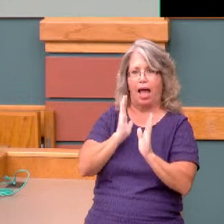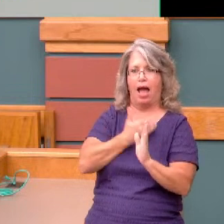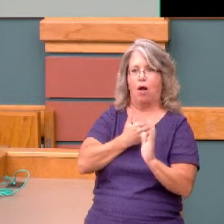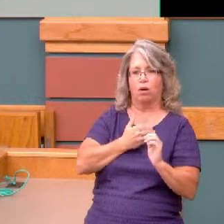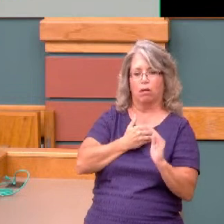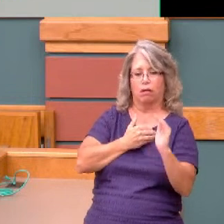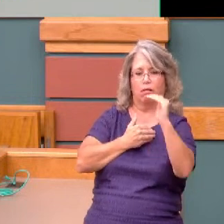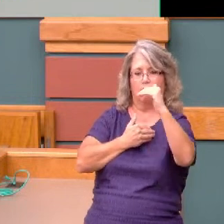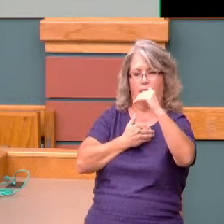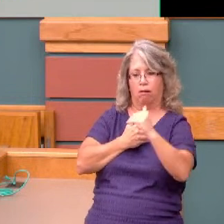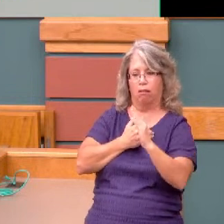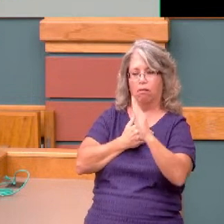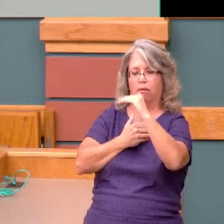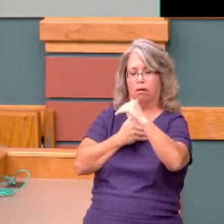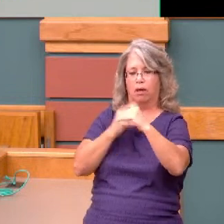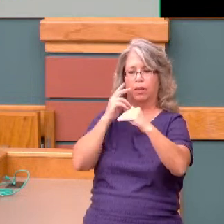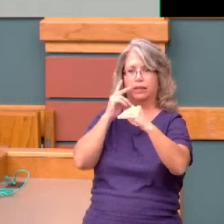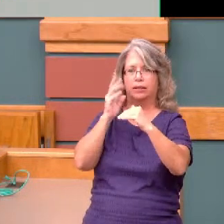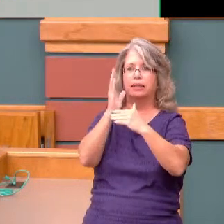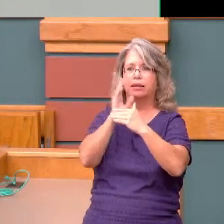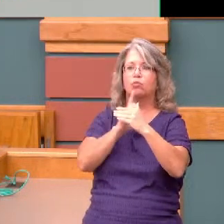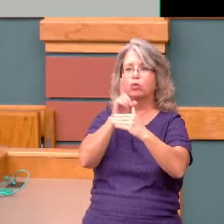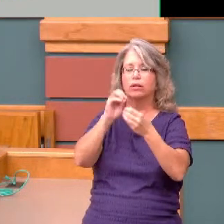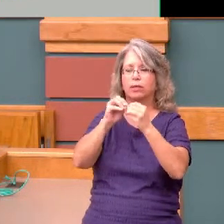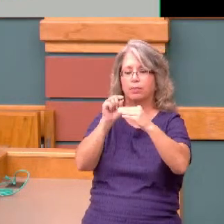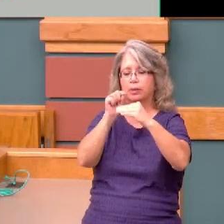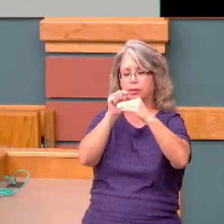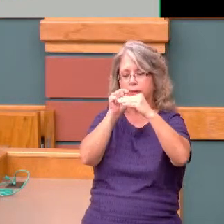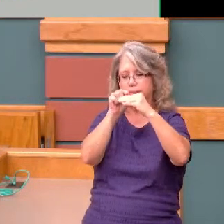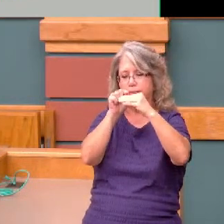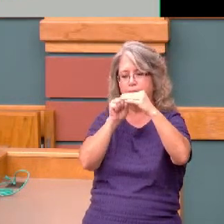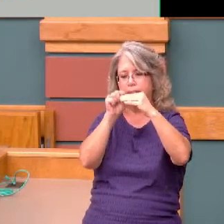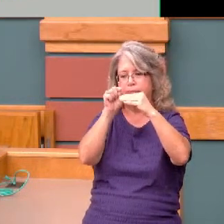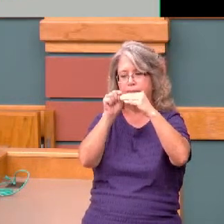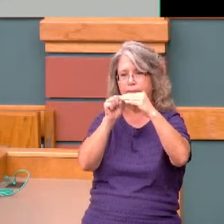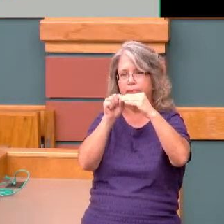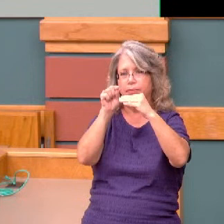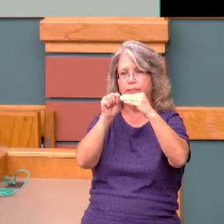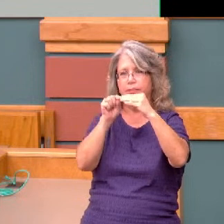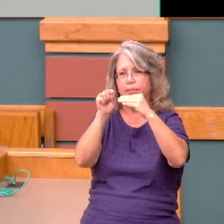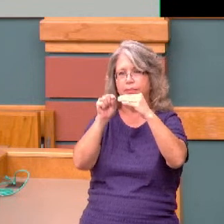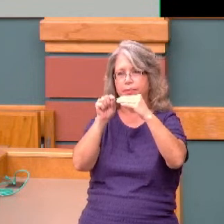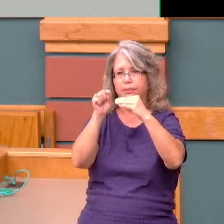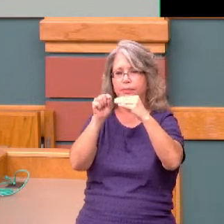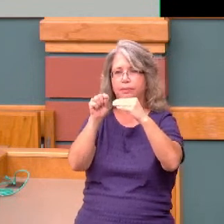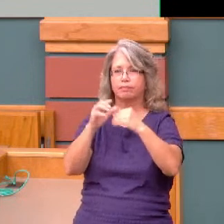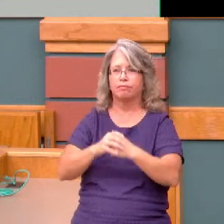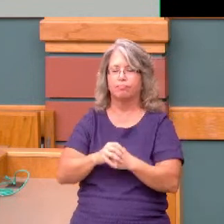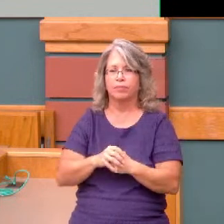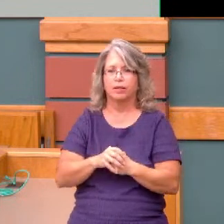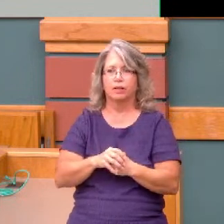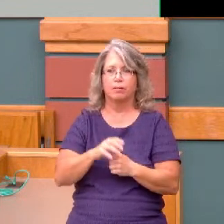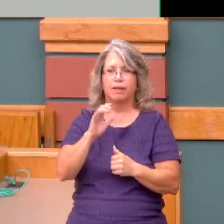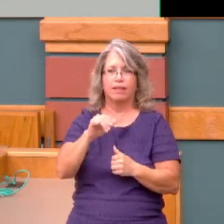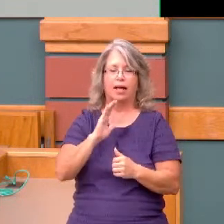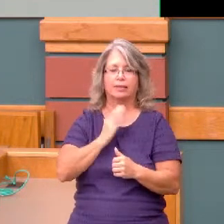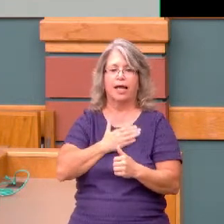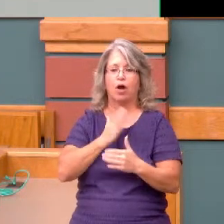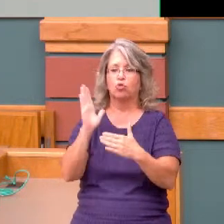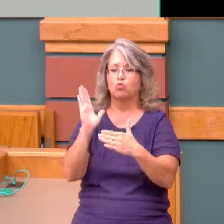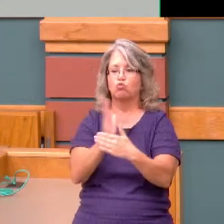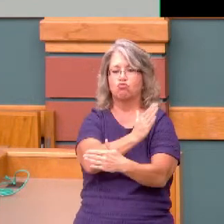last winter, and that could be what's happening here. But so this is the range